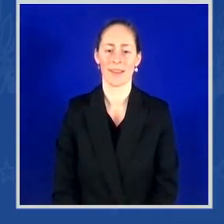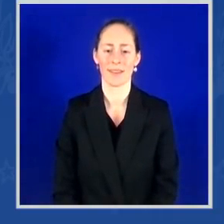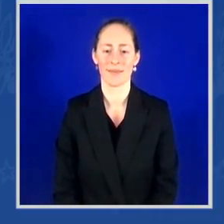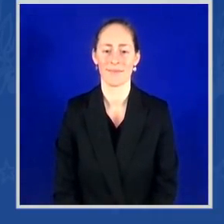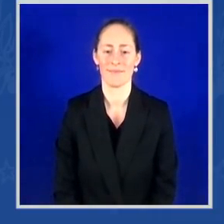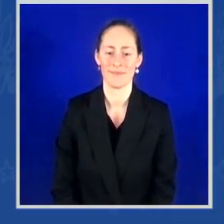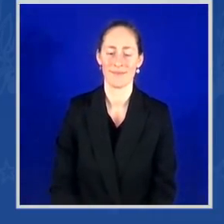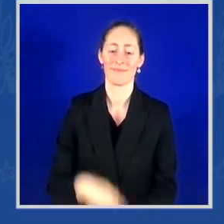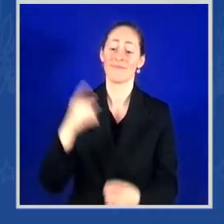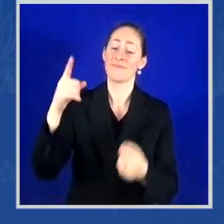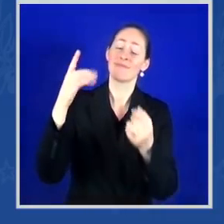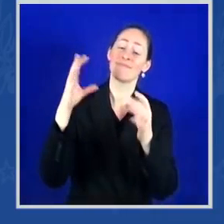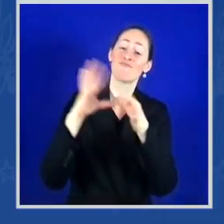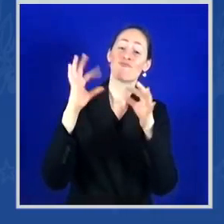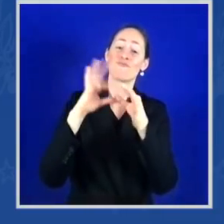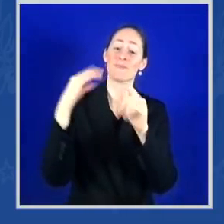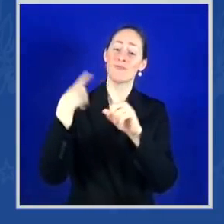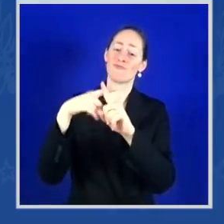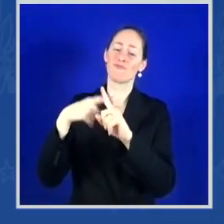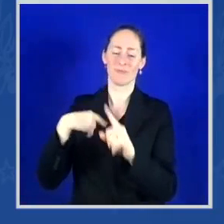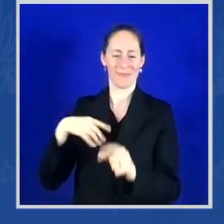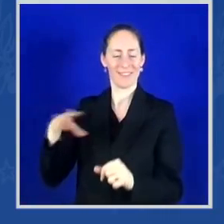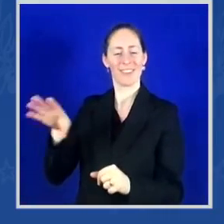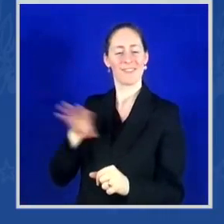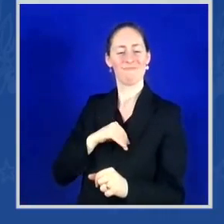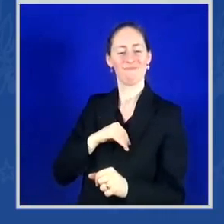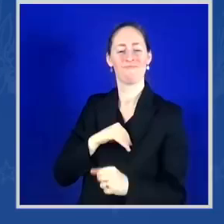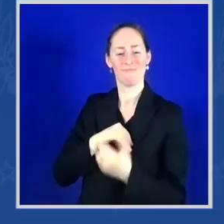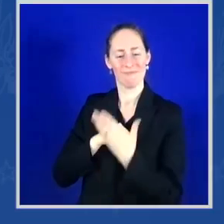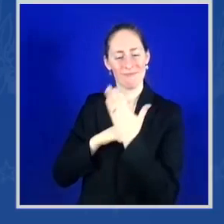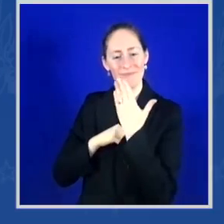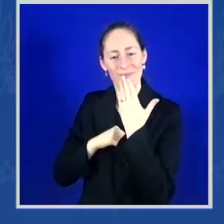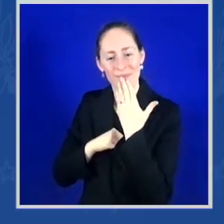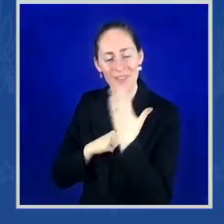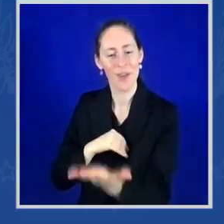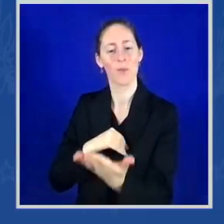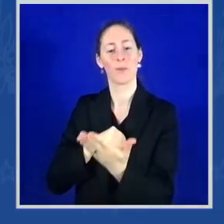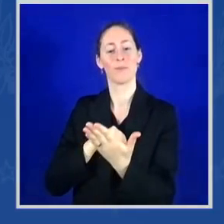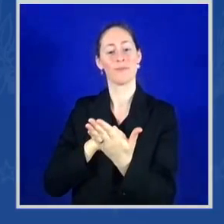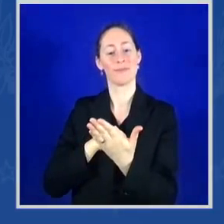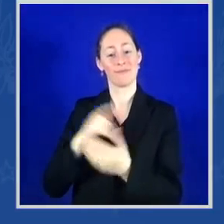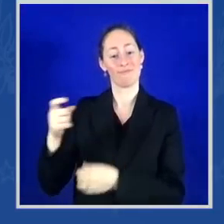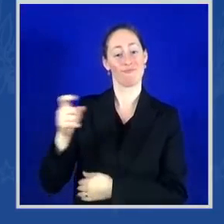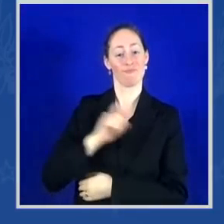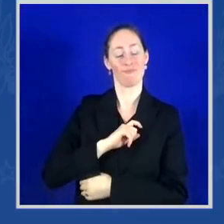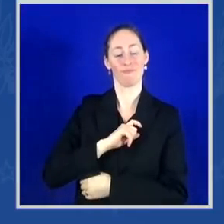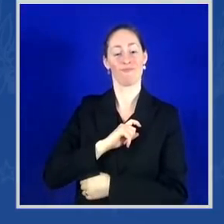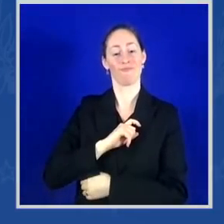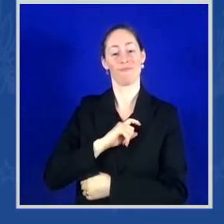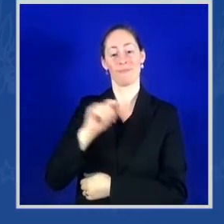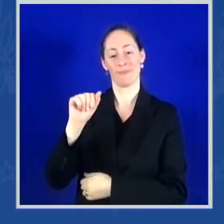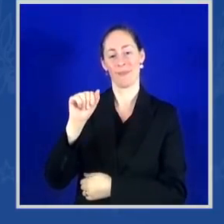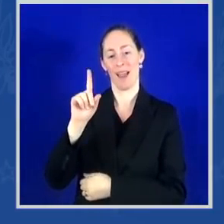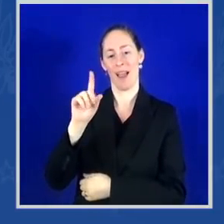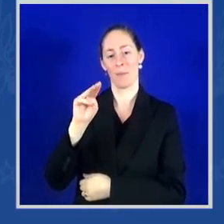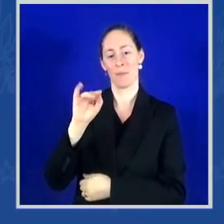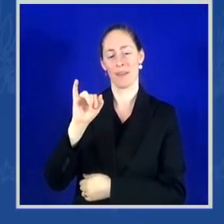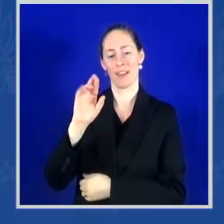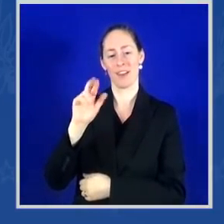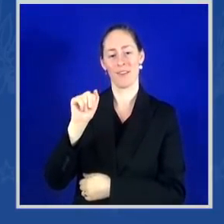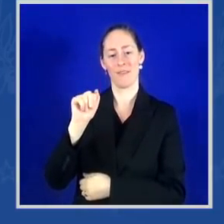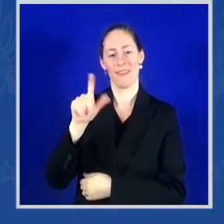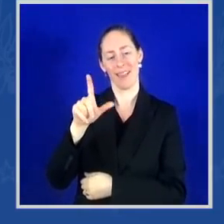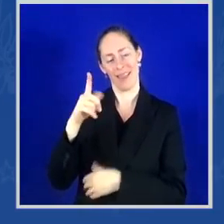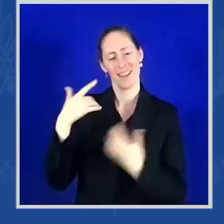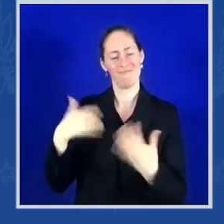Particularly over the last year. What a beautiful day. Might be raining out there, Mr.